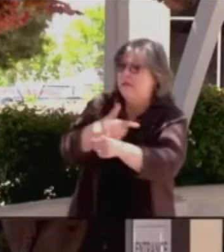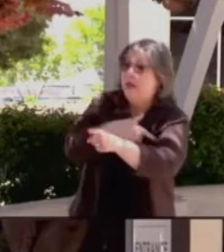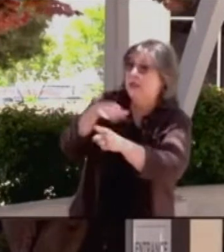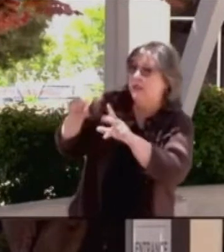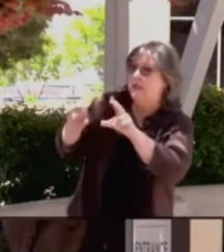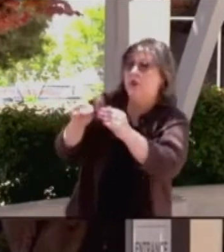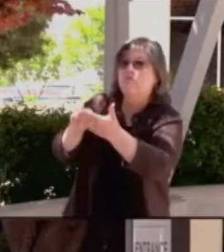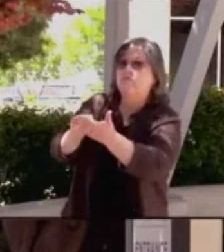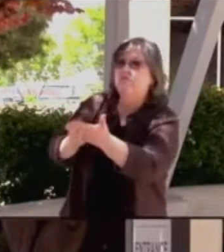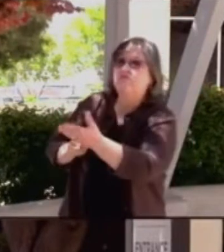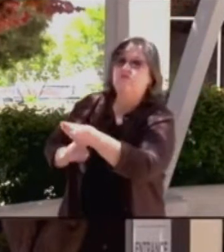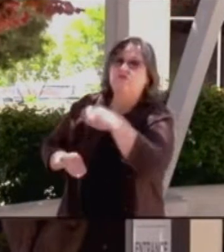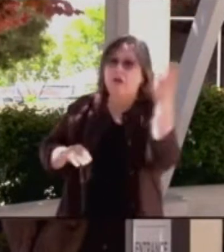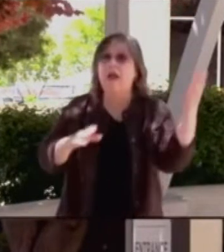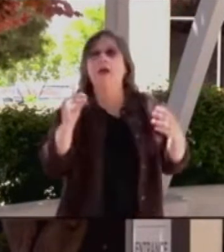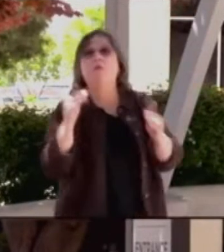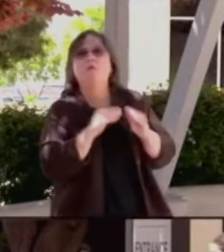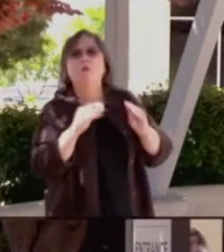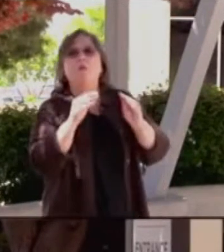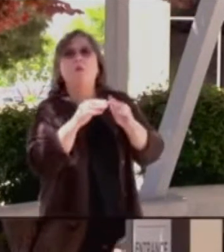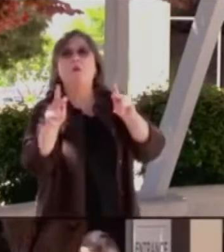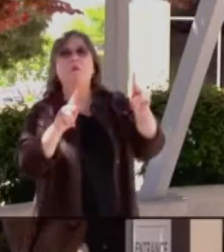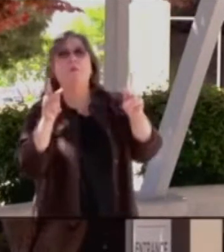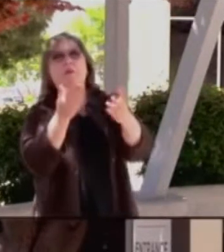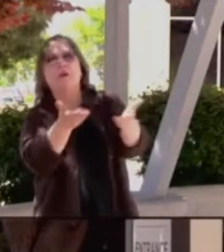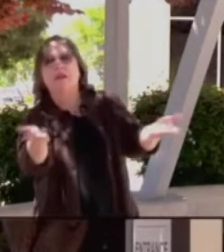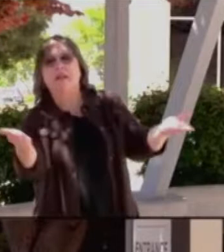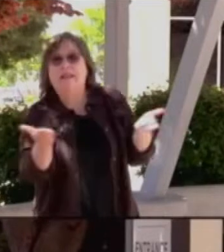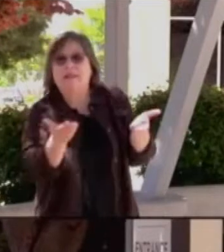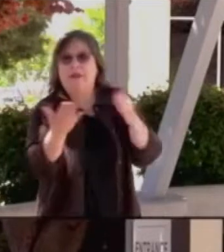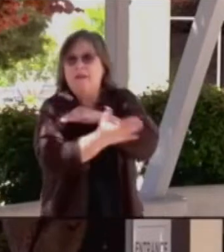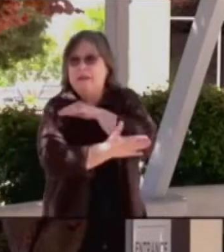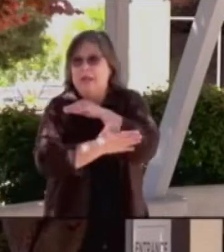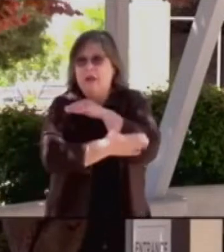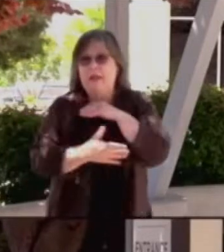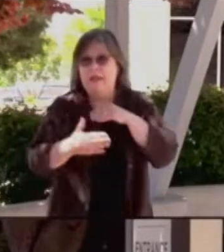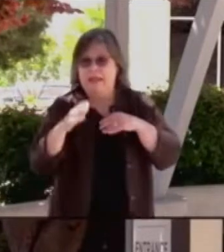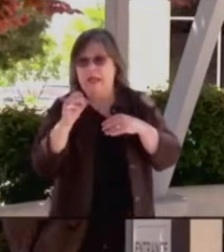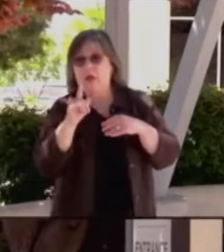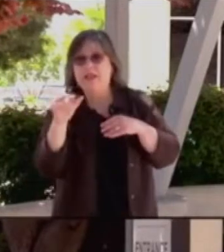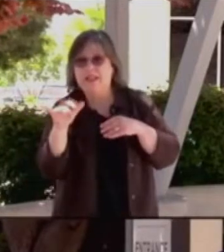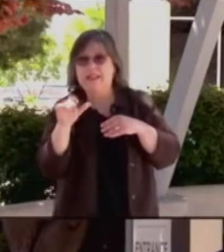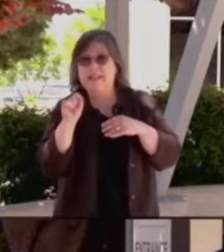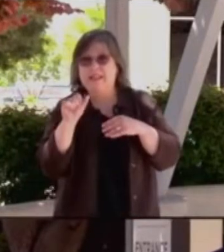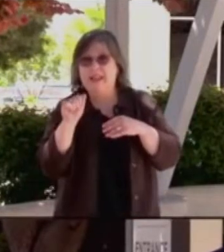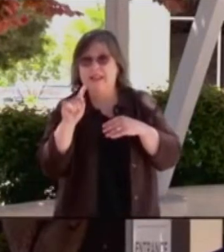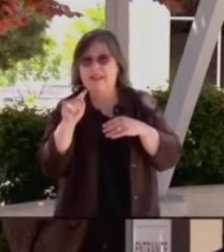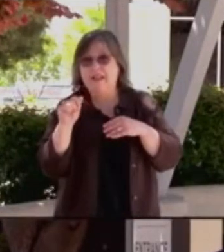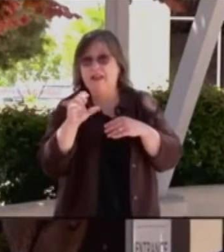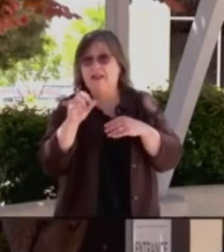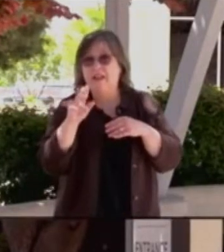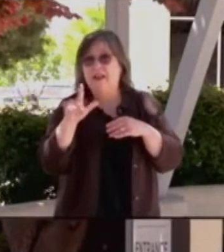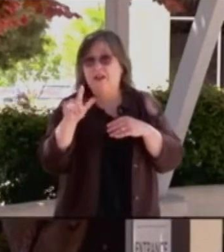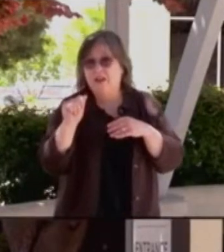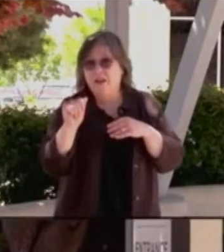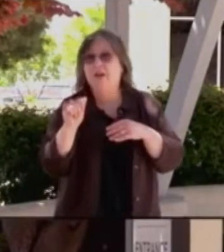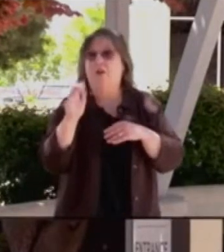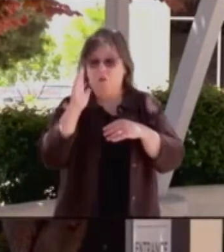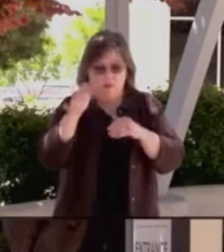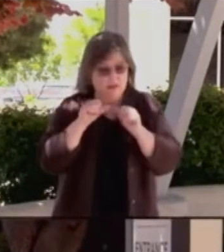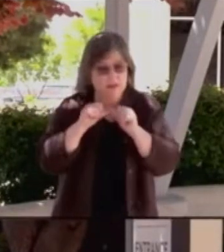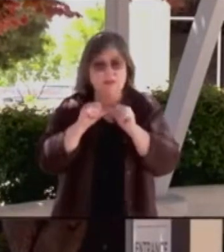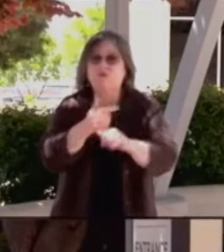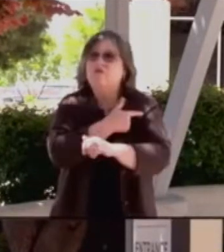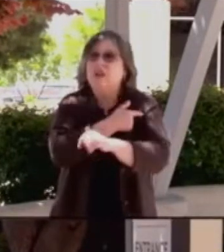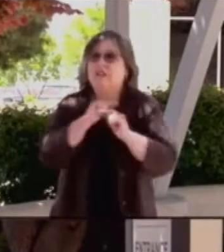residents vaccinated. We're continuing to make every effort in our county to reach our hardest hit communities